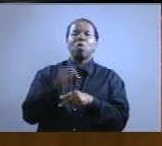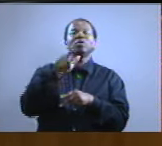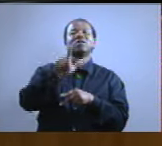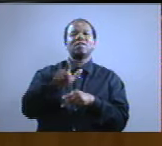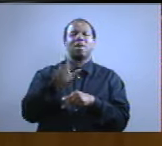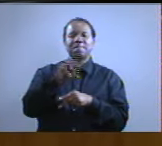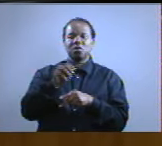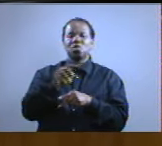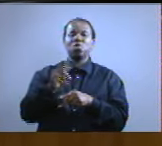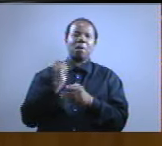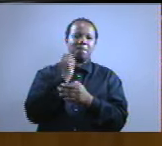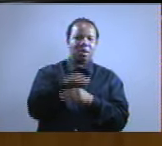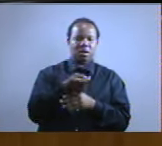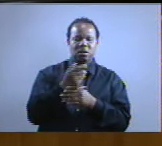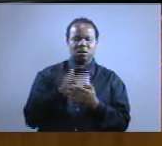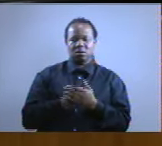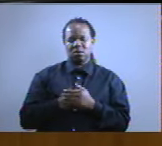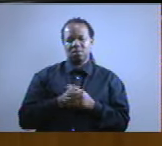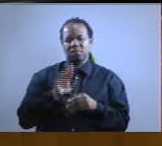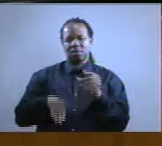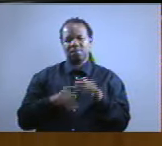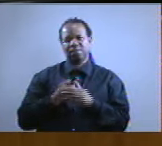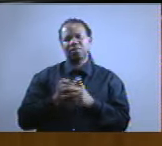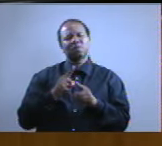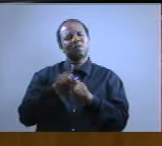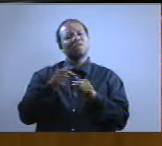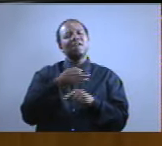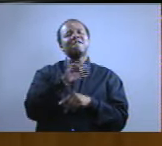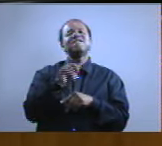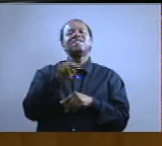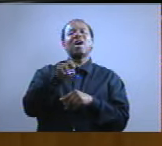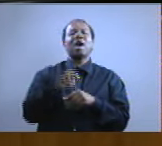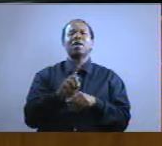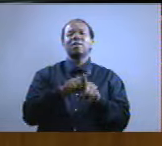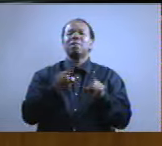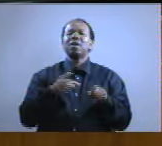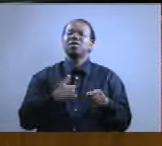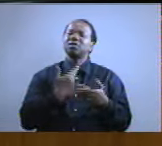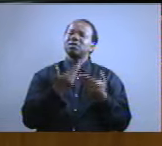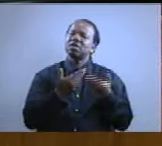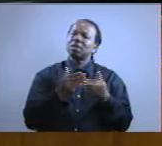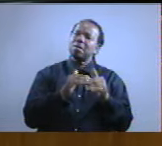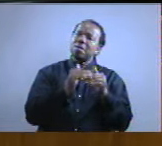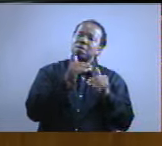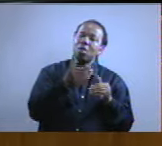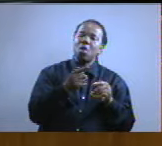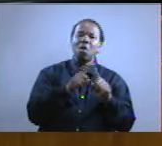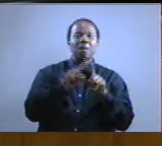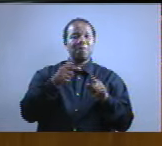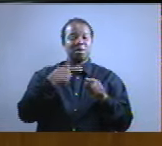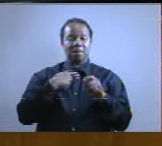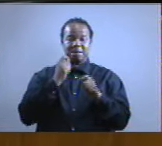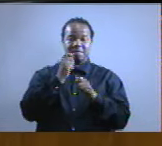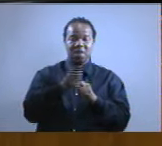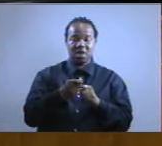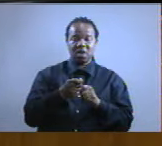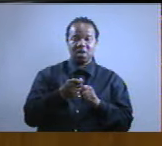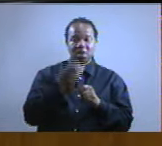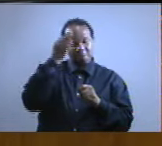million. These proposed fines, coupled with the absorption of skills by a better paying public service,